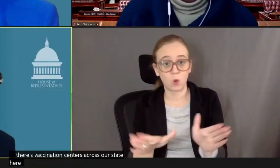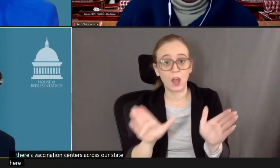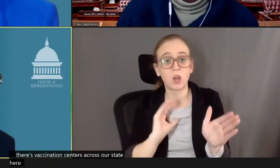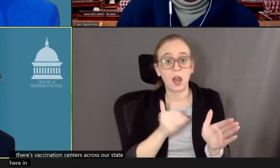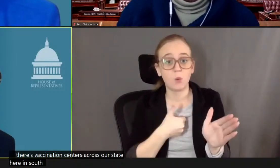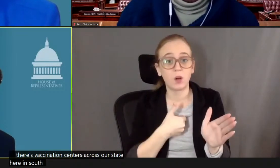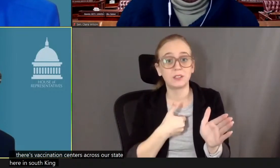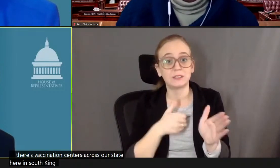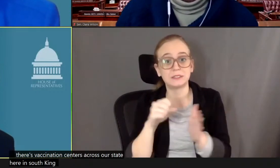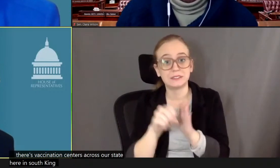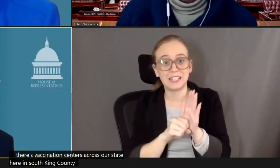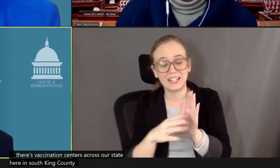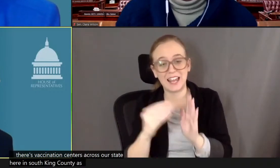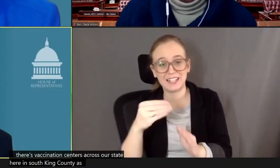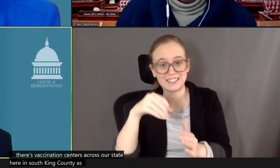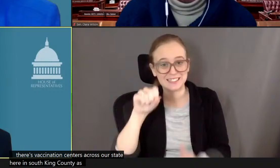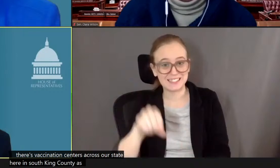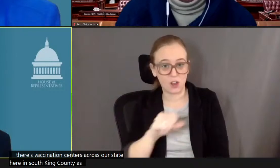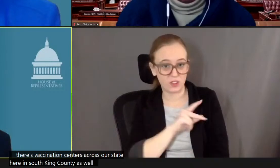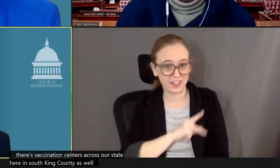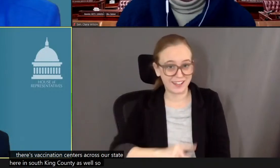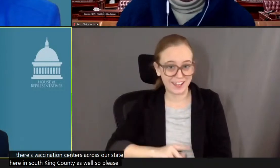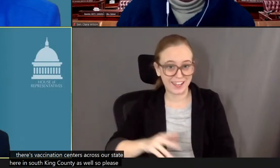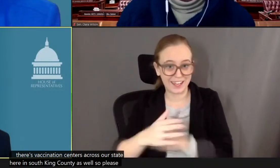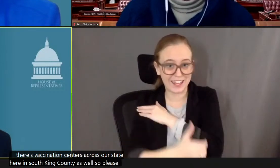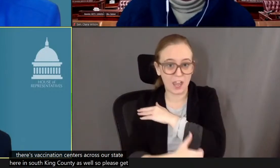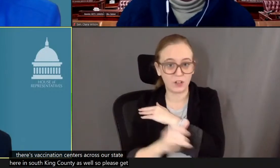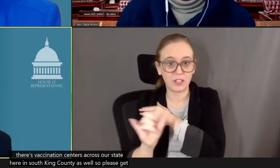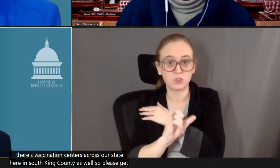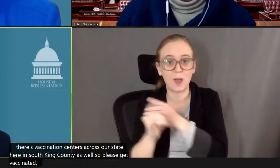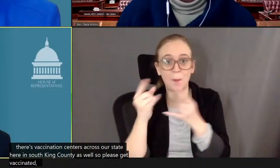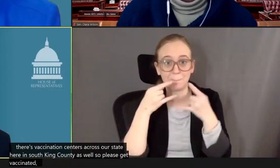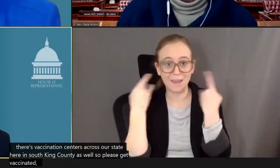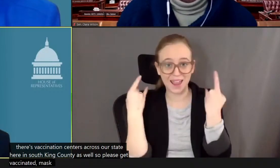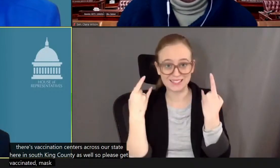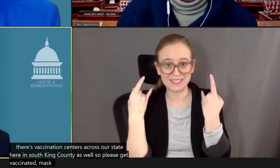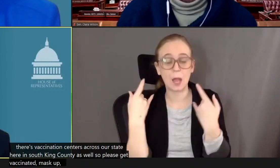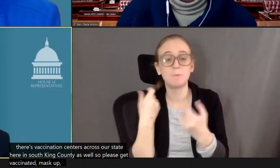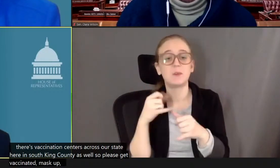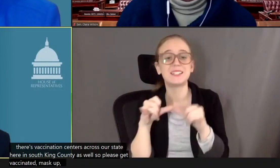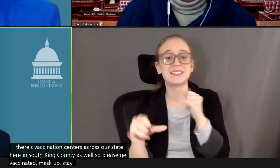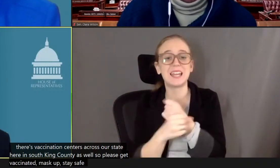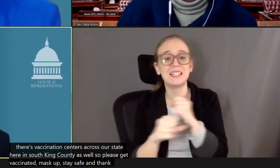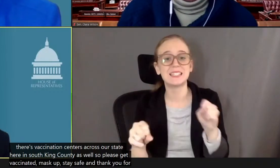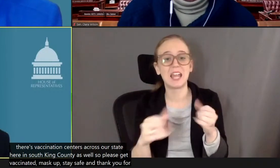well. So please get vaccinated, mask up, stay safe, and thank you for the time today.